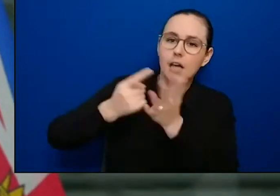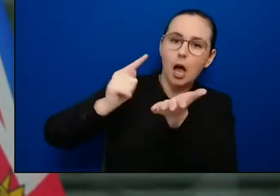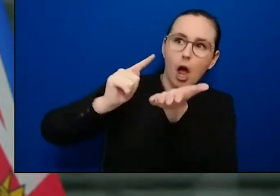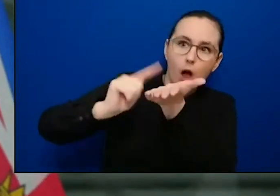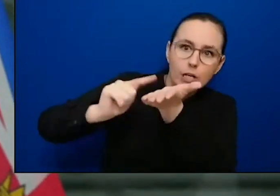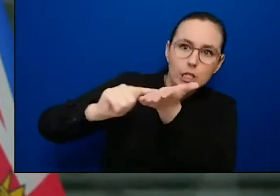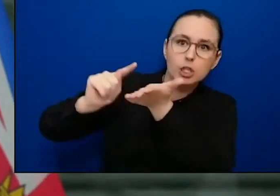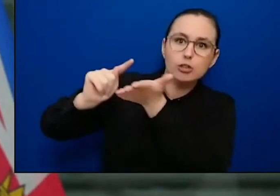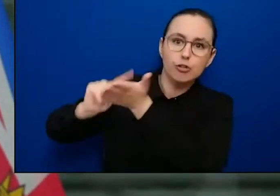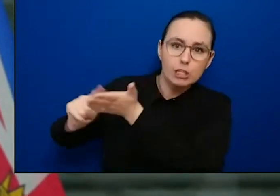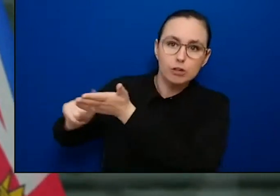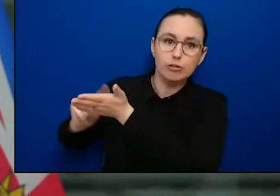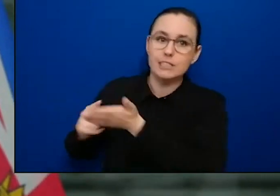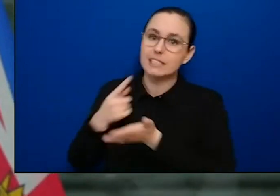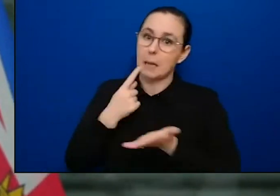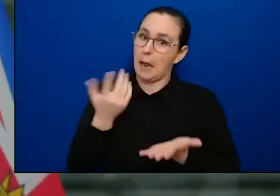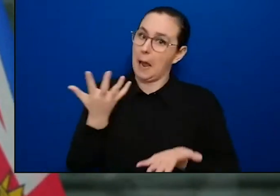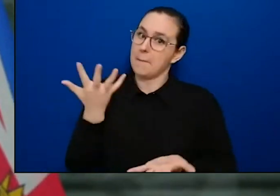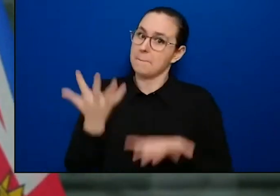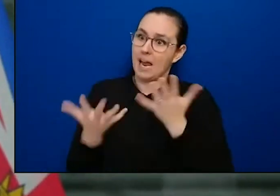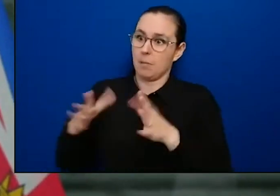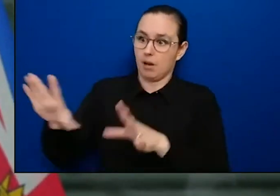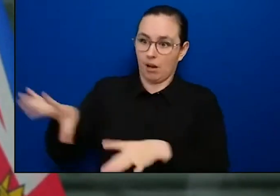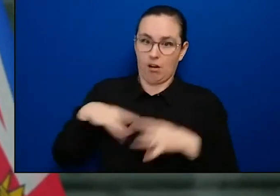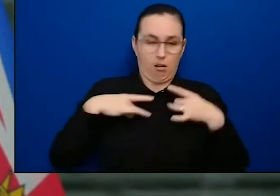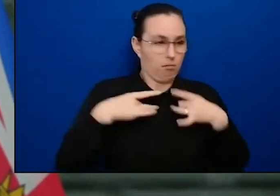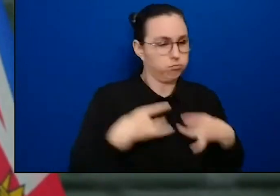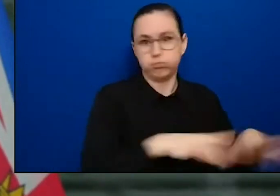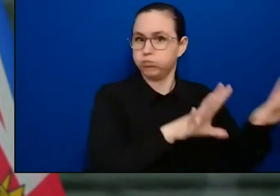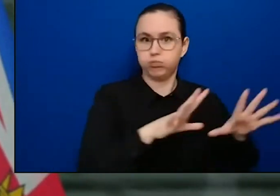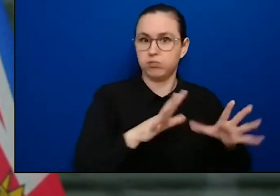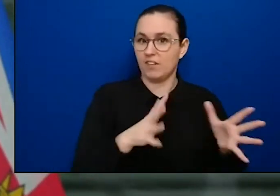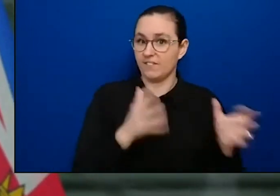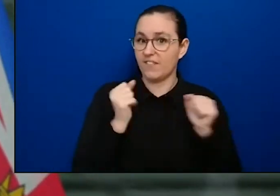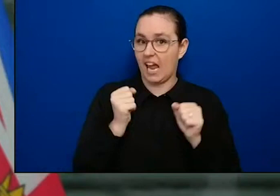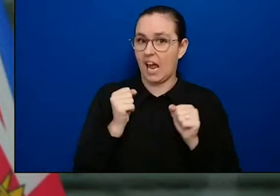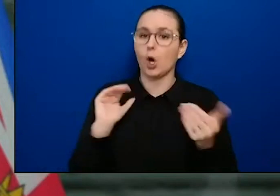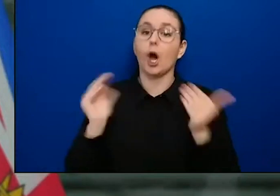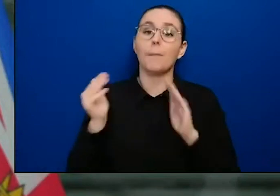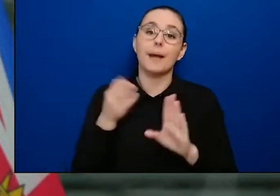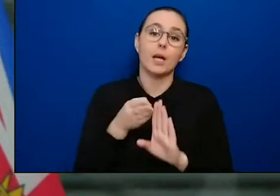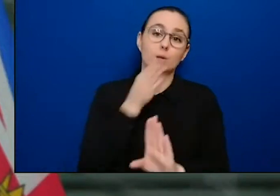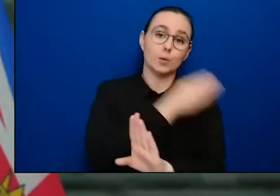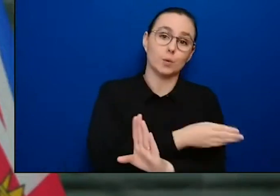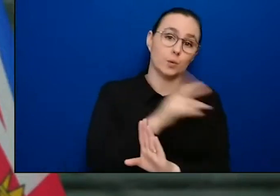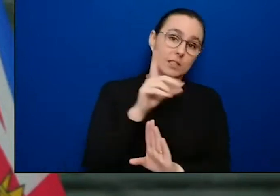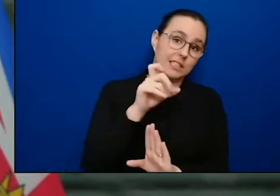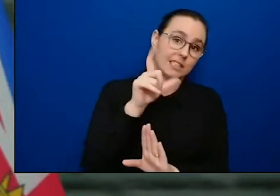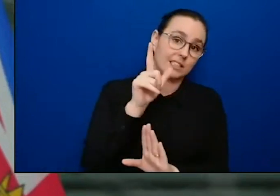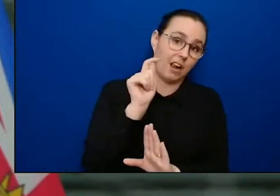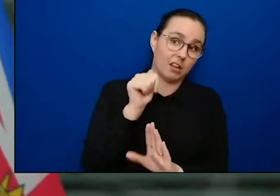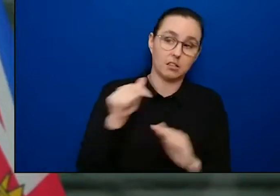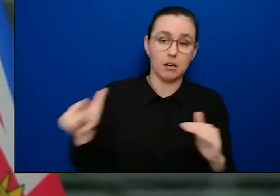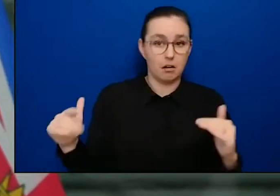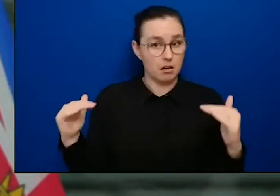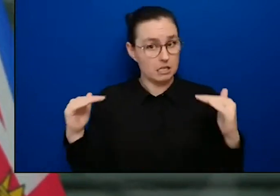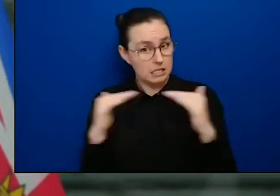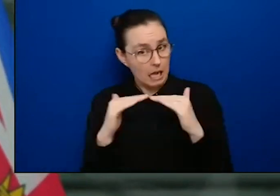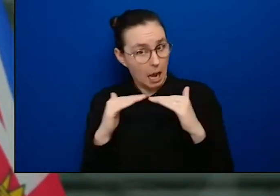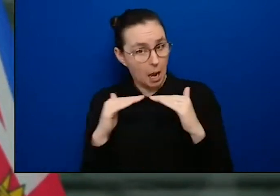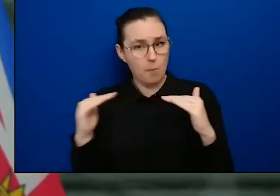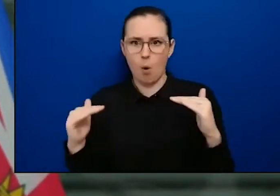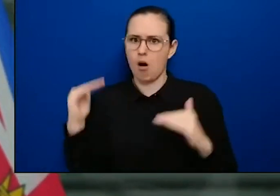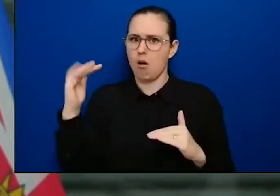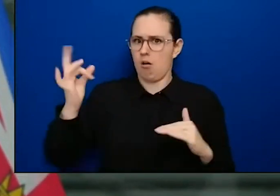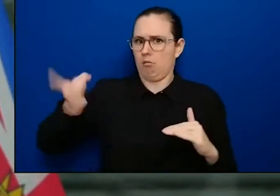Delta variants that we've seen so far here in BC is yet to be known. So that's, of course, the AY25,